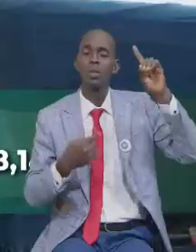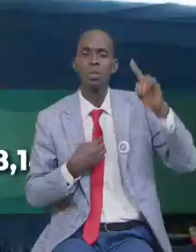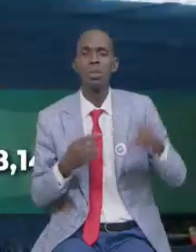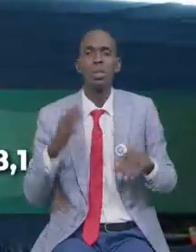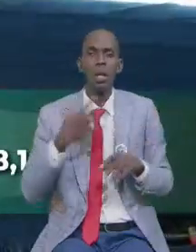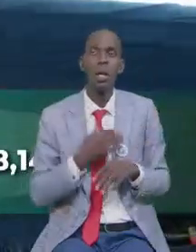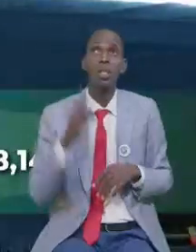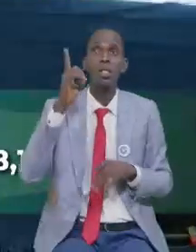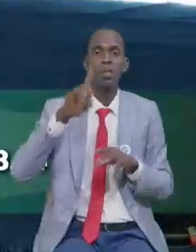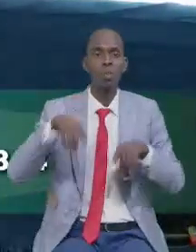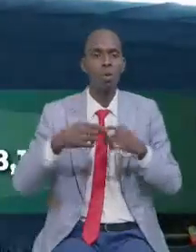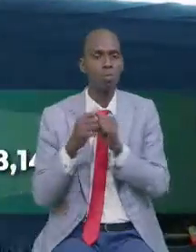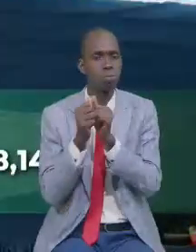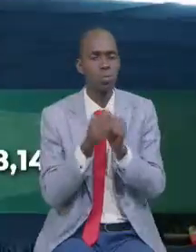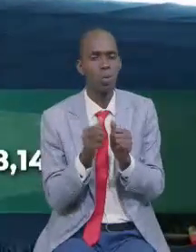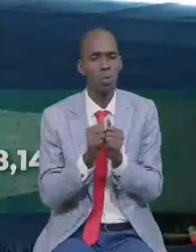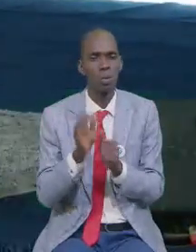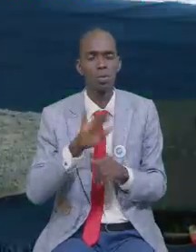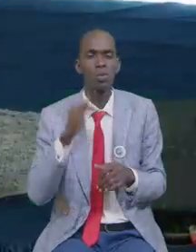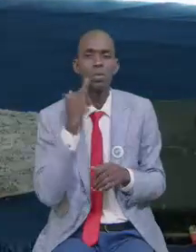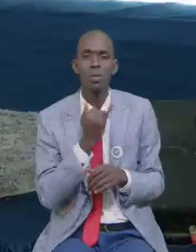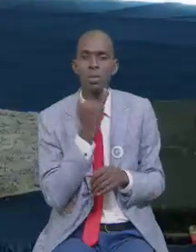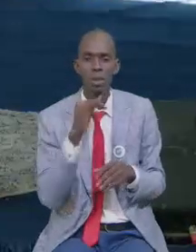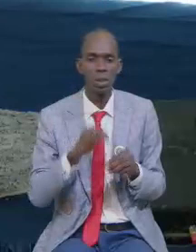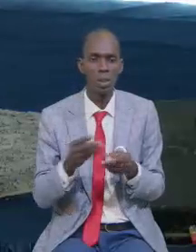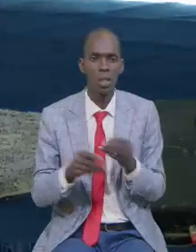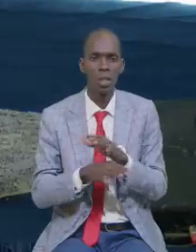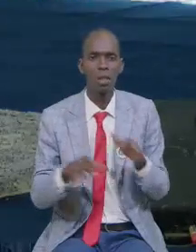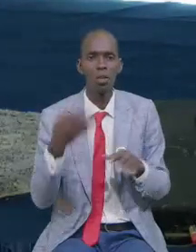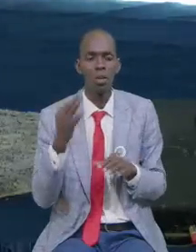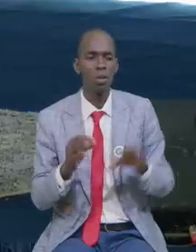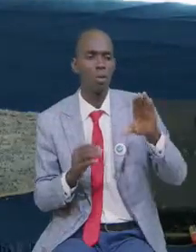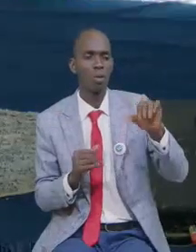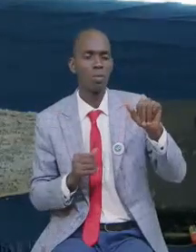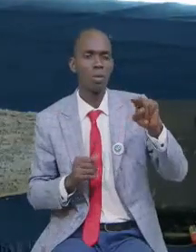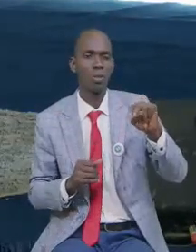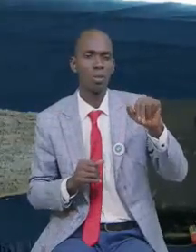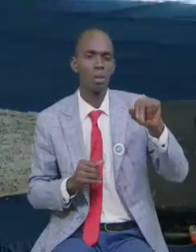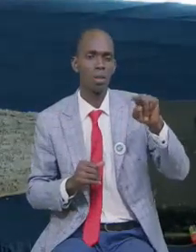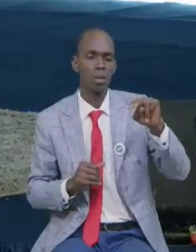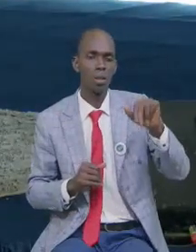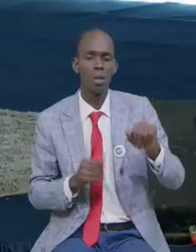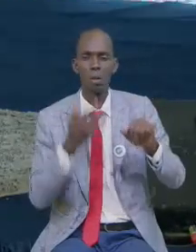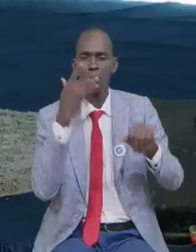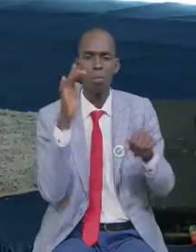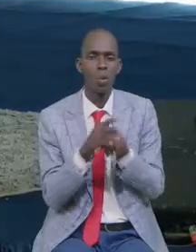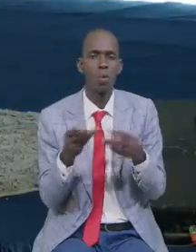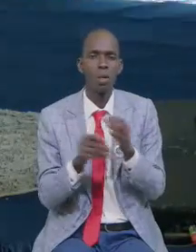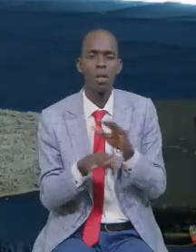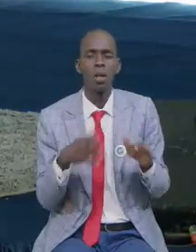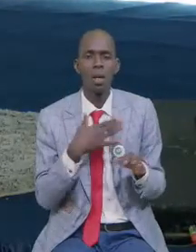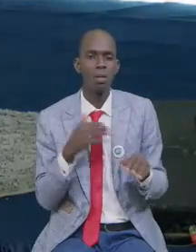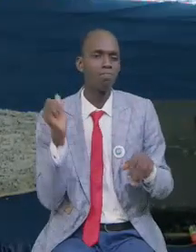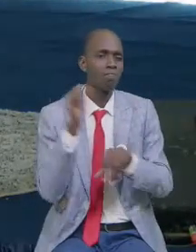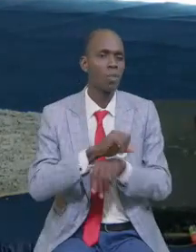of Canaan, to the promised land, the pleasant land, and they defeated all the powers